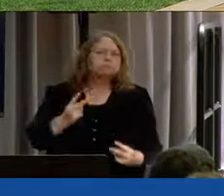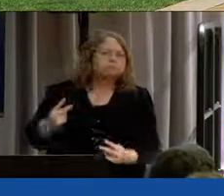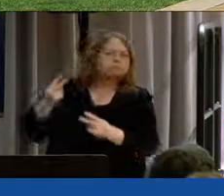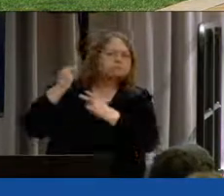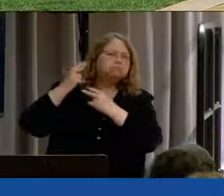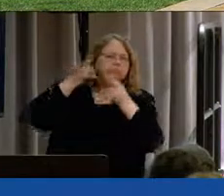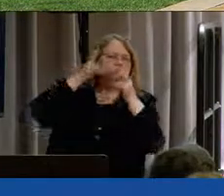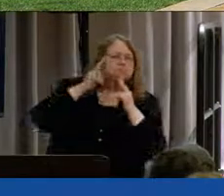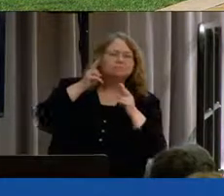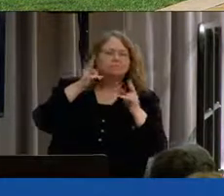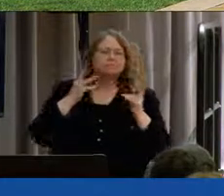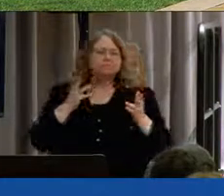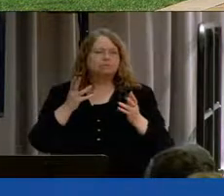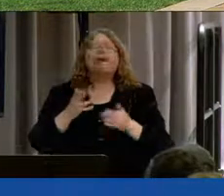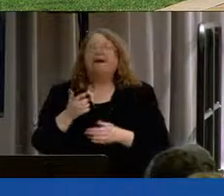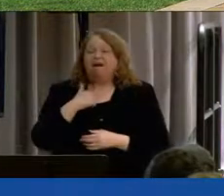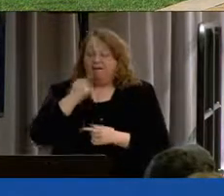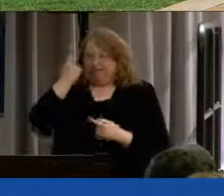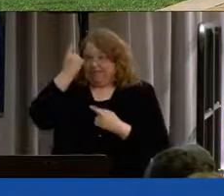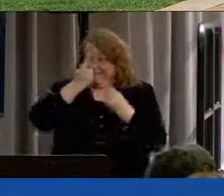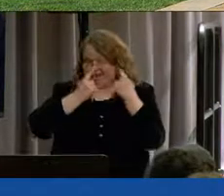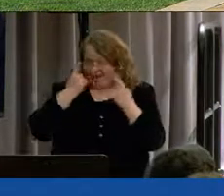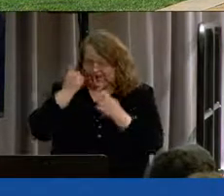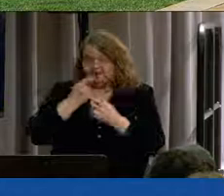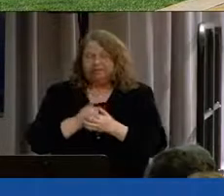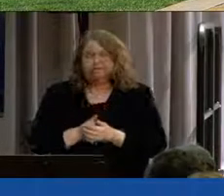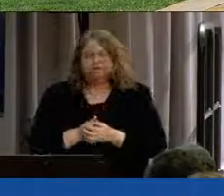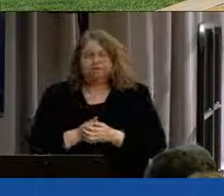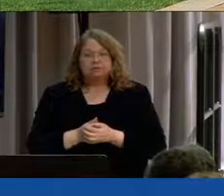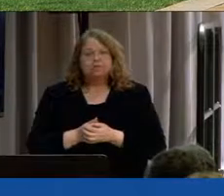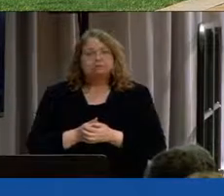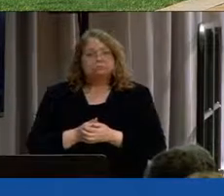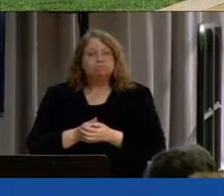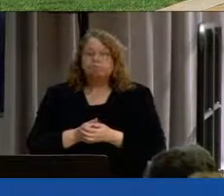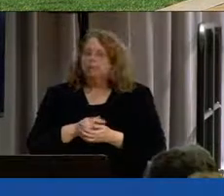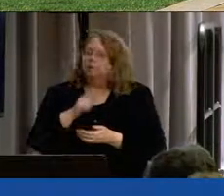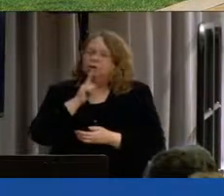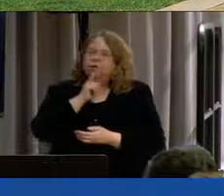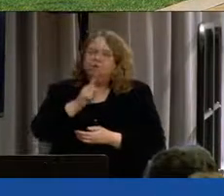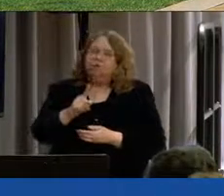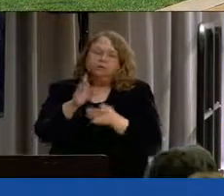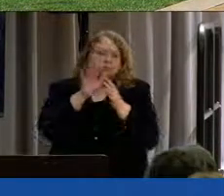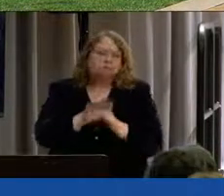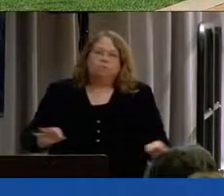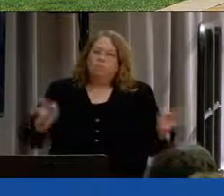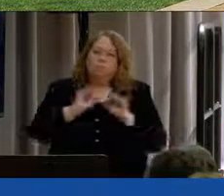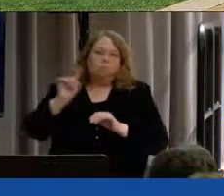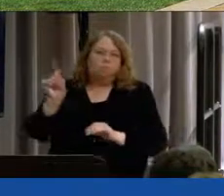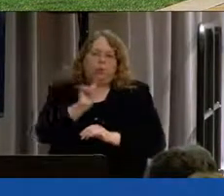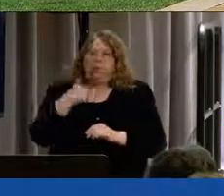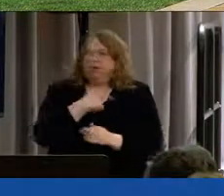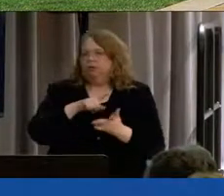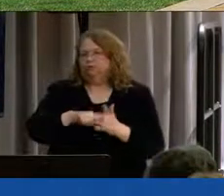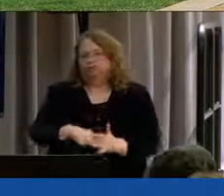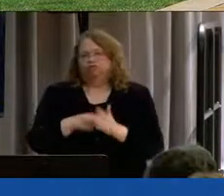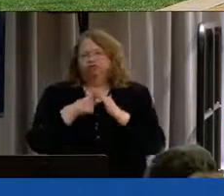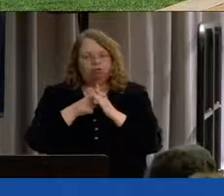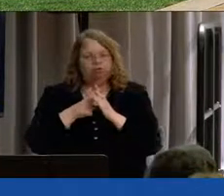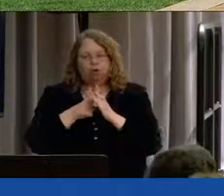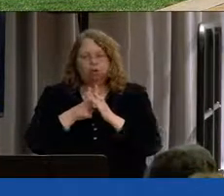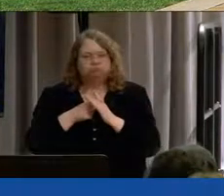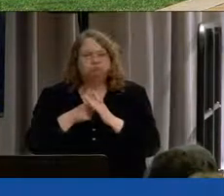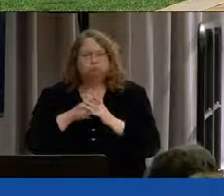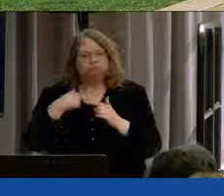as I said, I think that that's exactly vitally where we should start when we're thinking